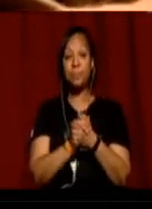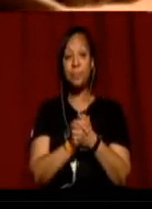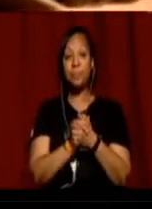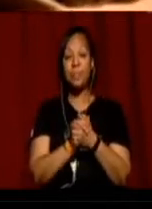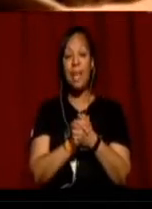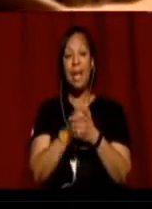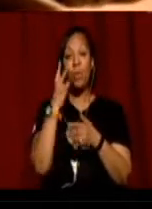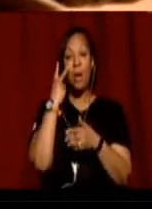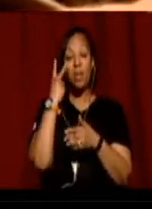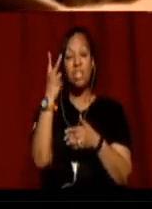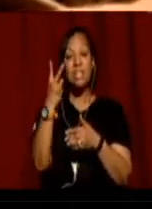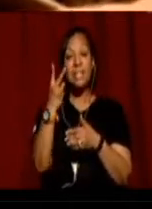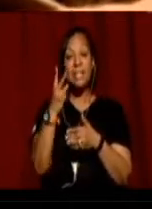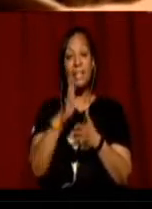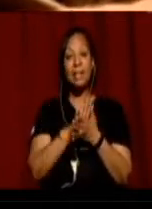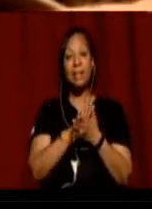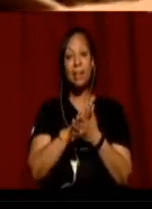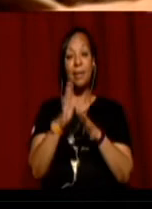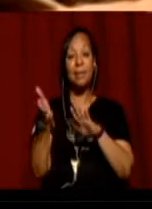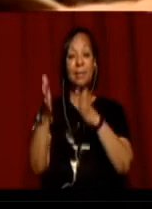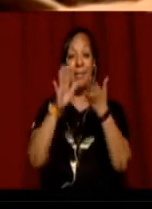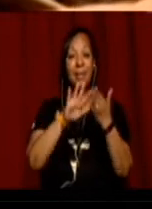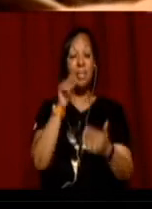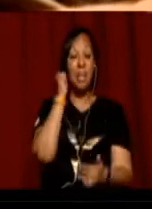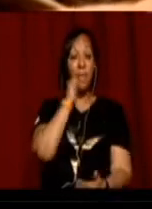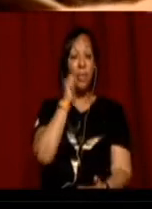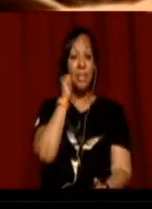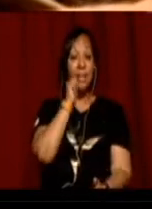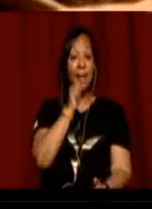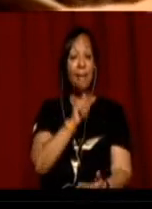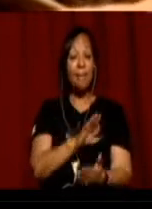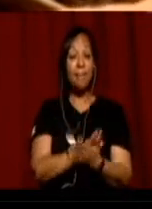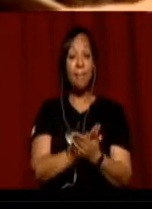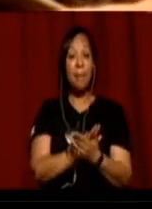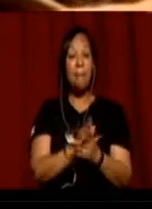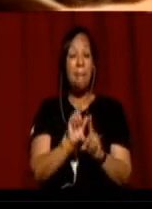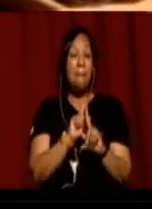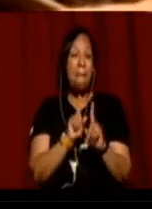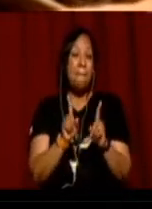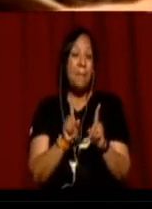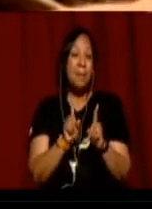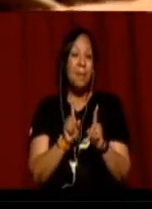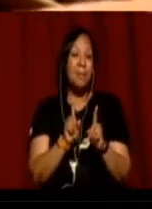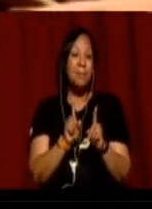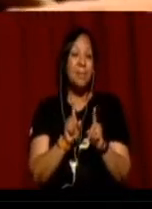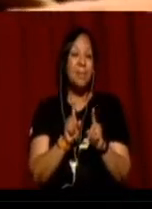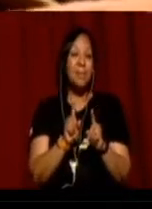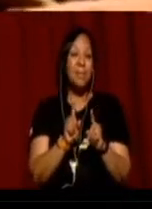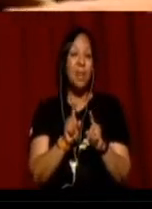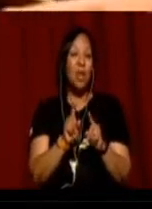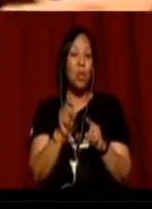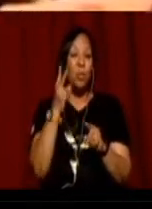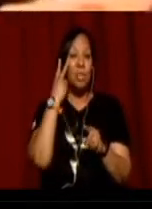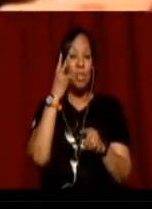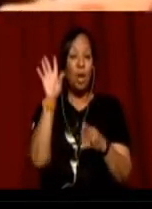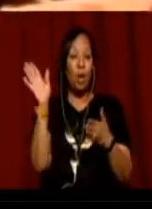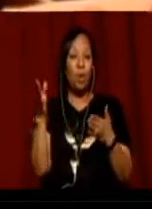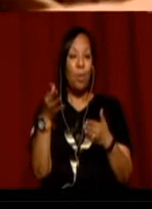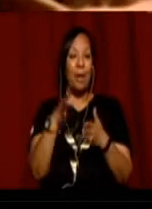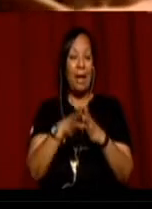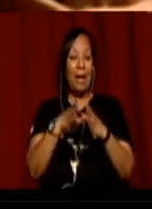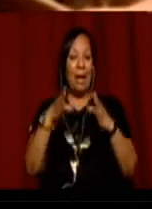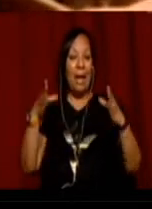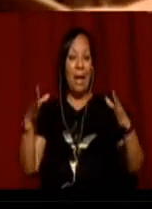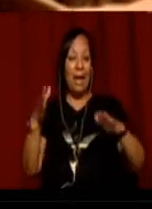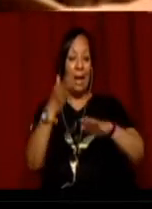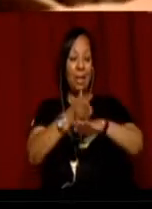And we are still seeing deaths every day. And unfortunately, we met a high milestone yesterday in terms of a